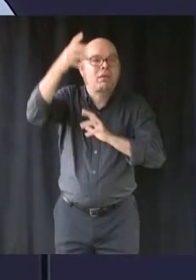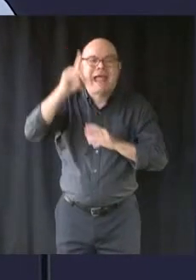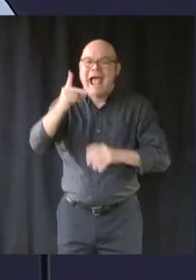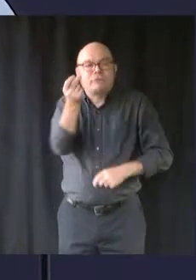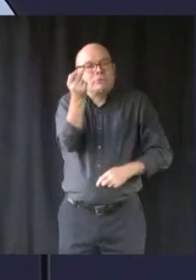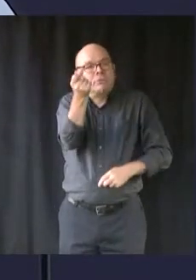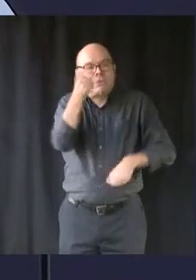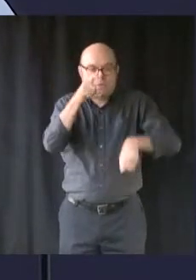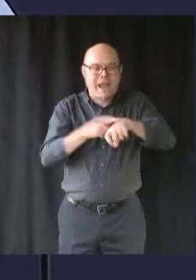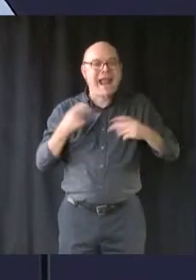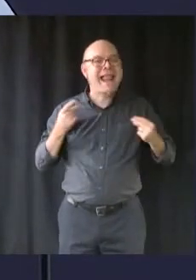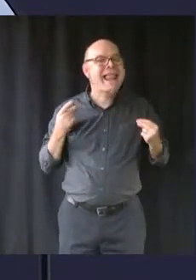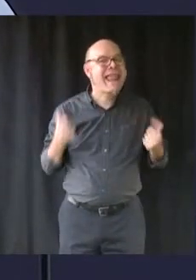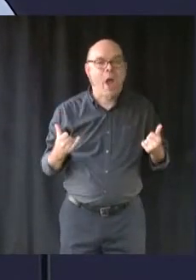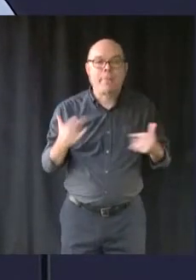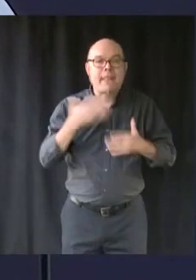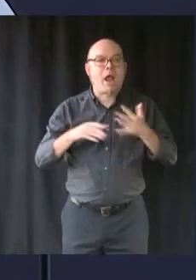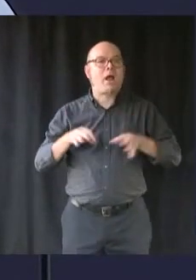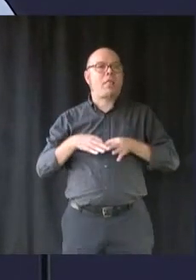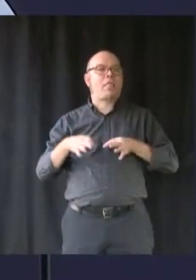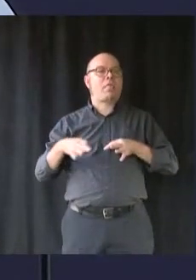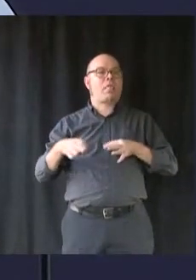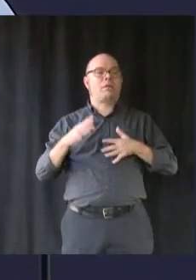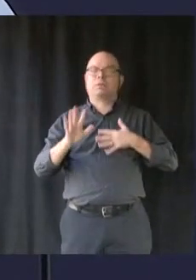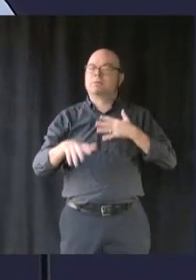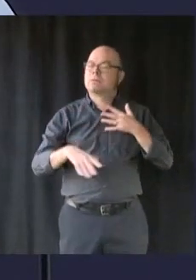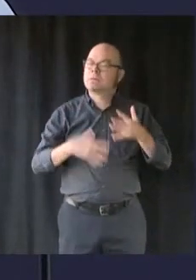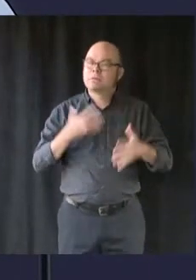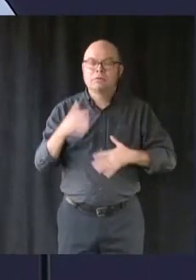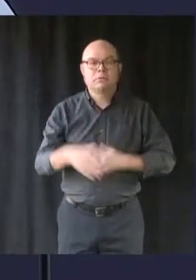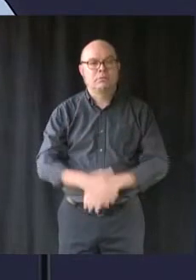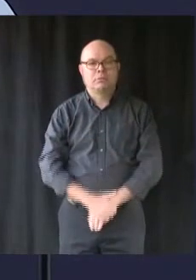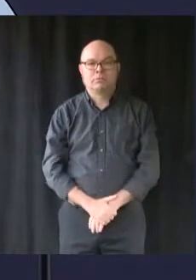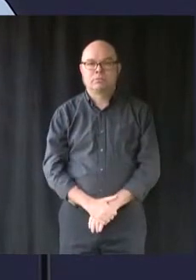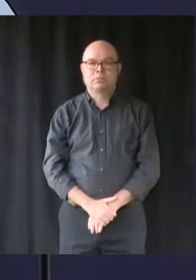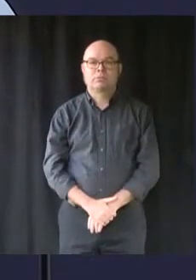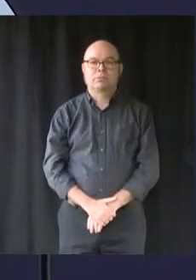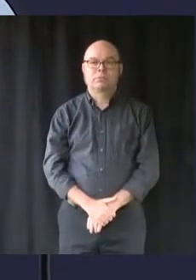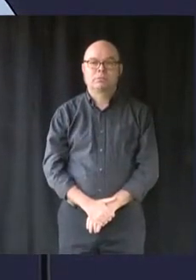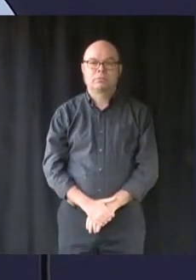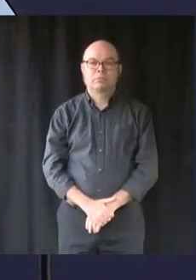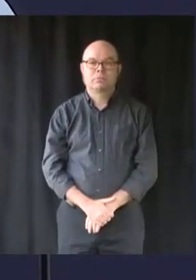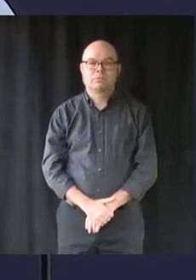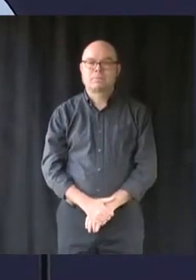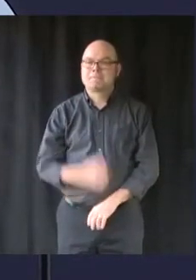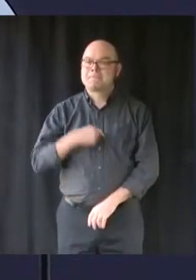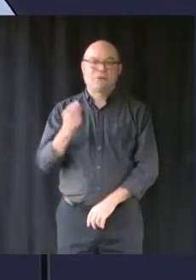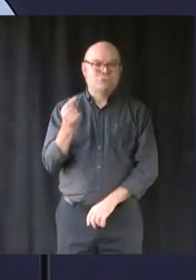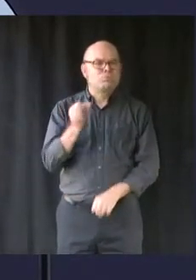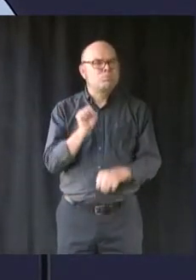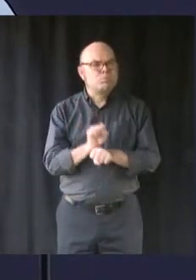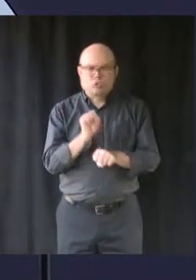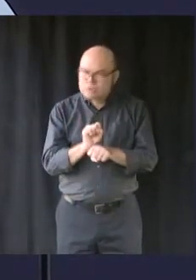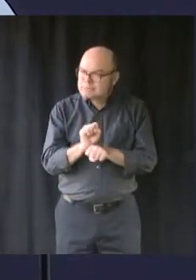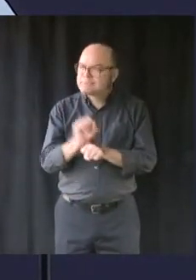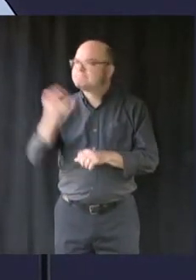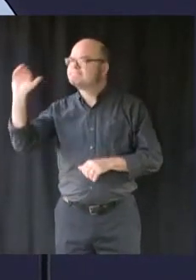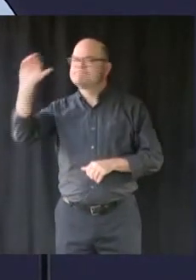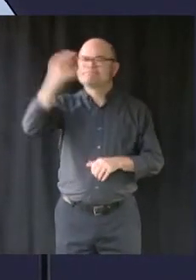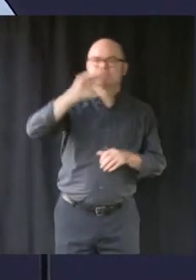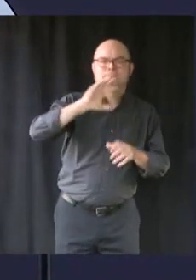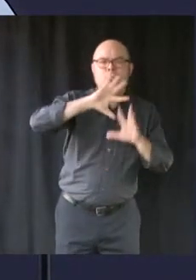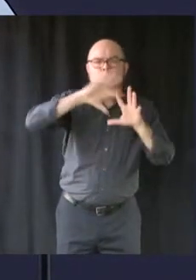So we're re-engaging multilaterally and rallying the world to advance universal human rights and fundamental